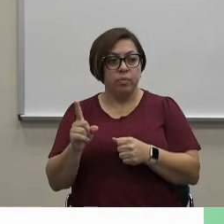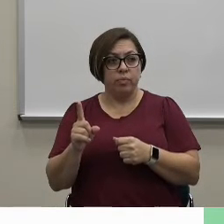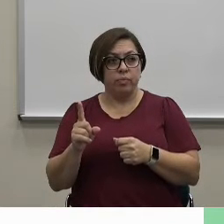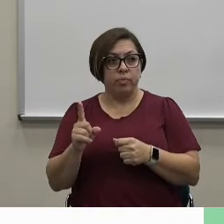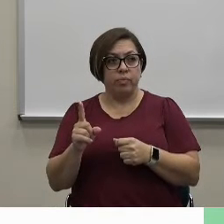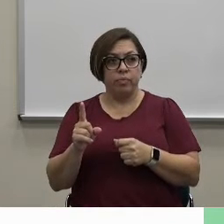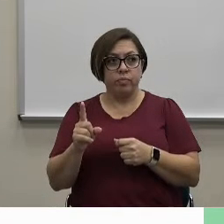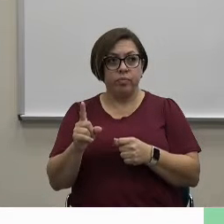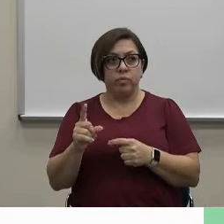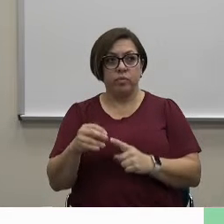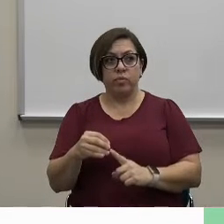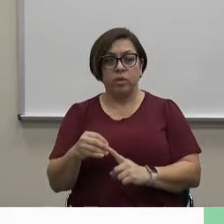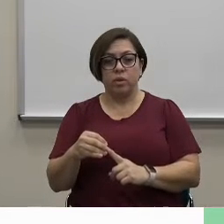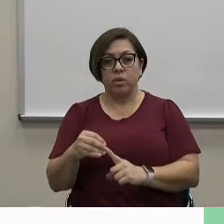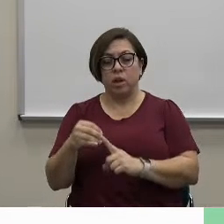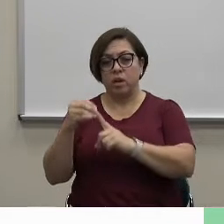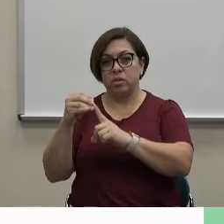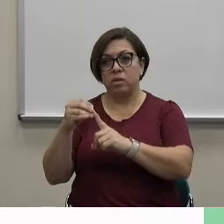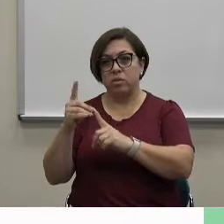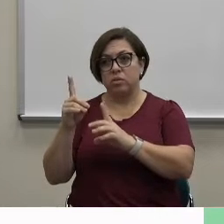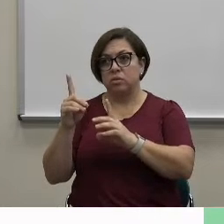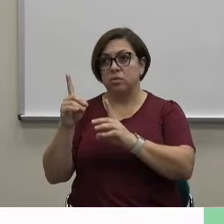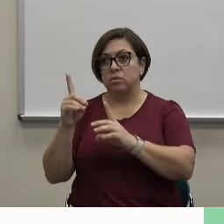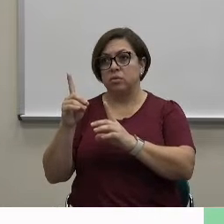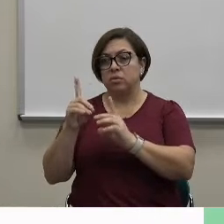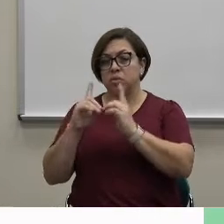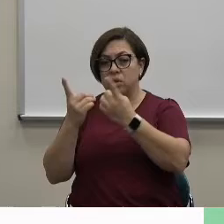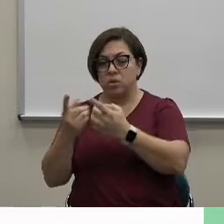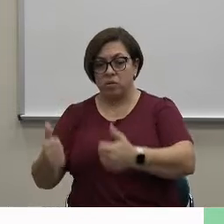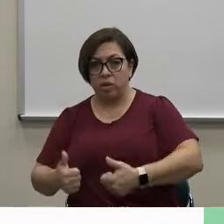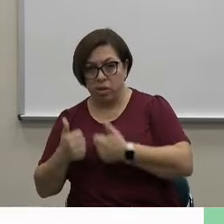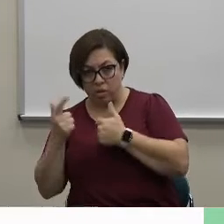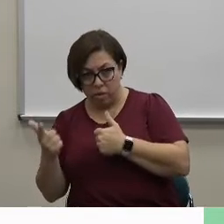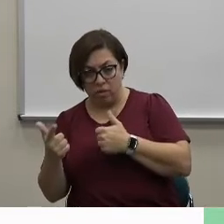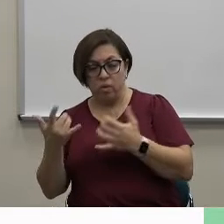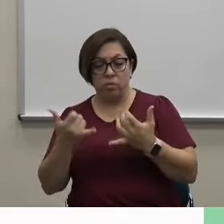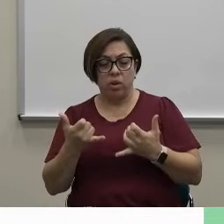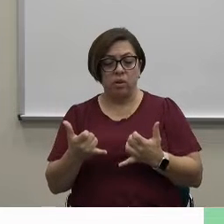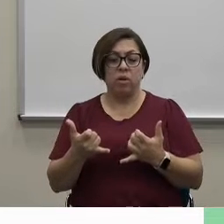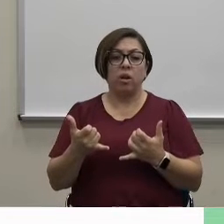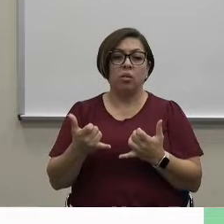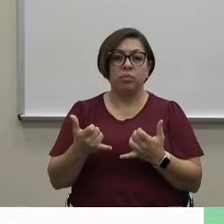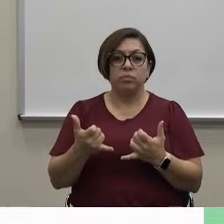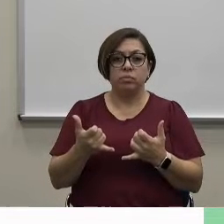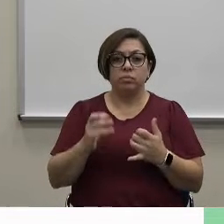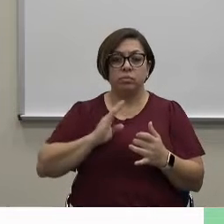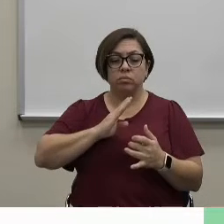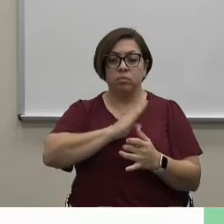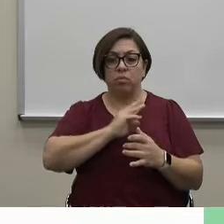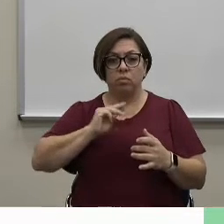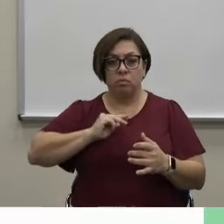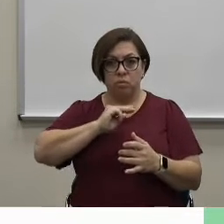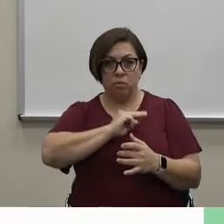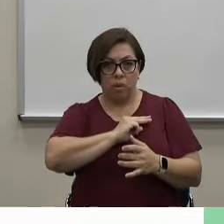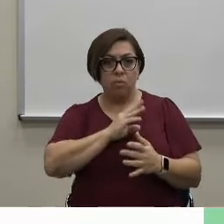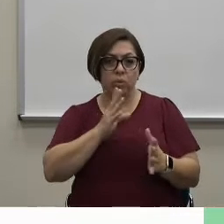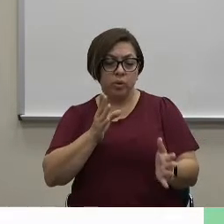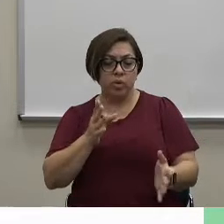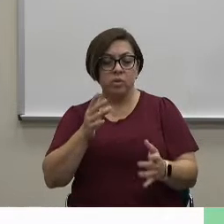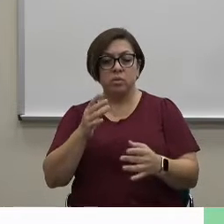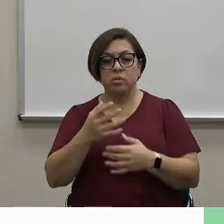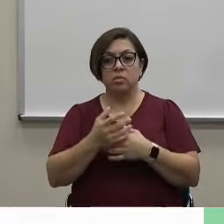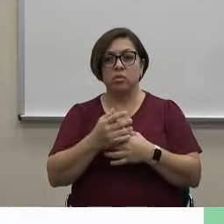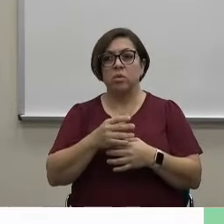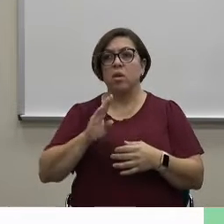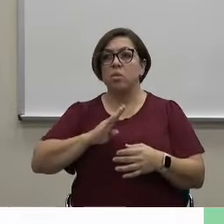And just for reference, we have a list here of the current board members. As I mentioned, the Board of Trustees